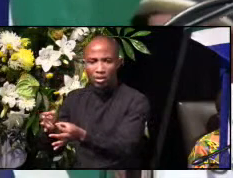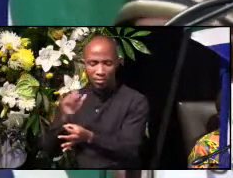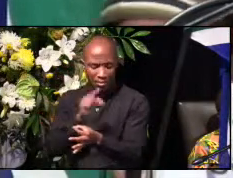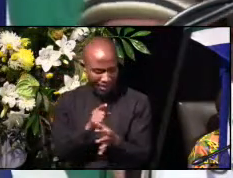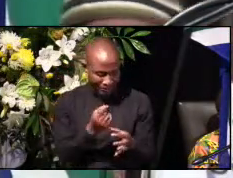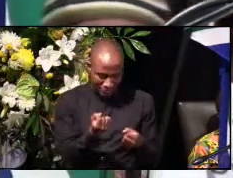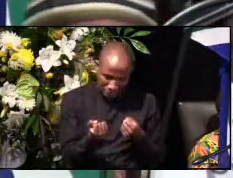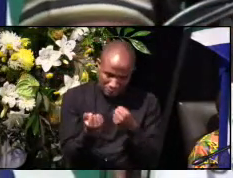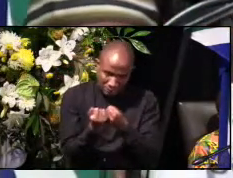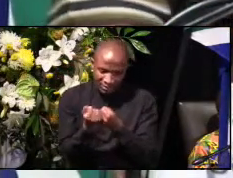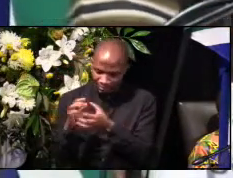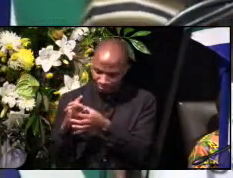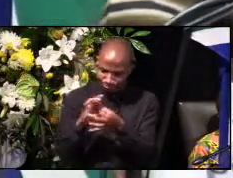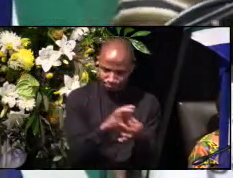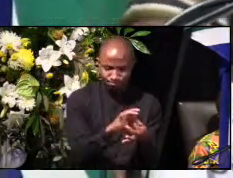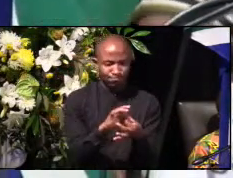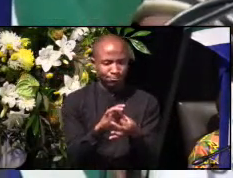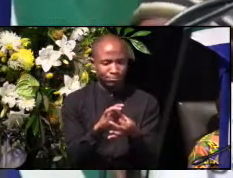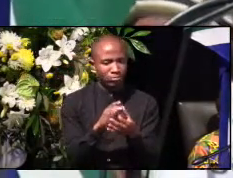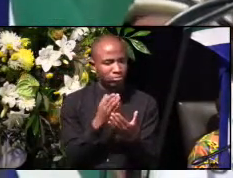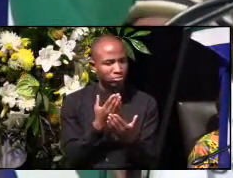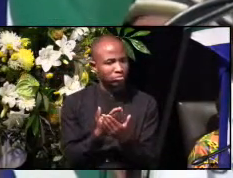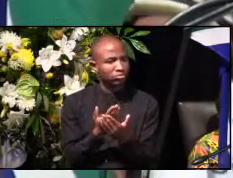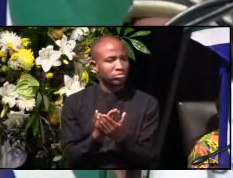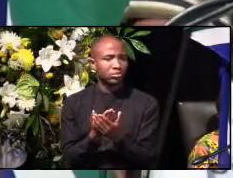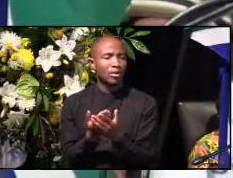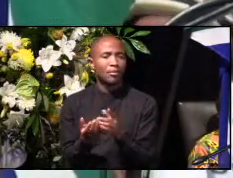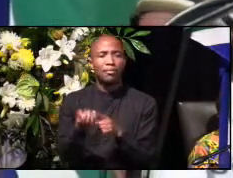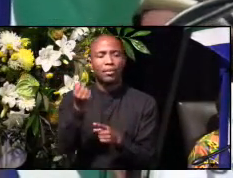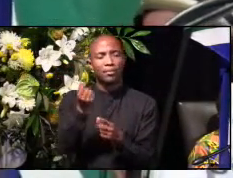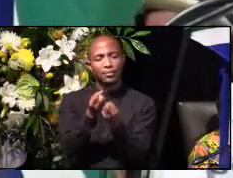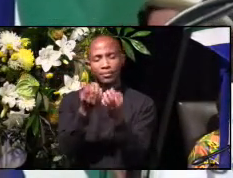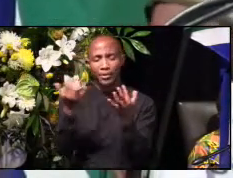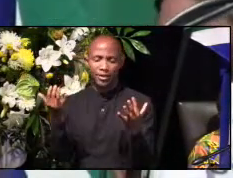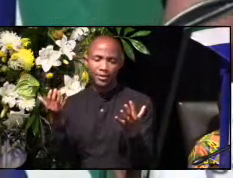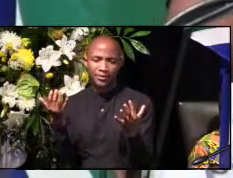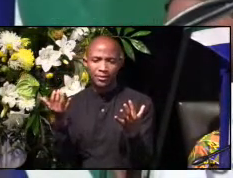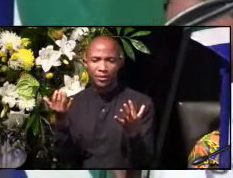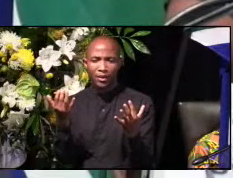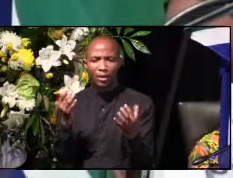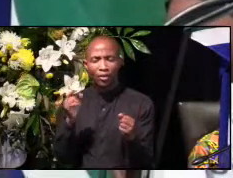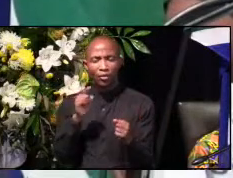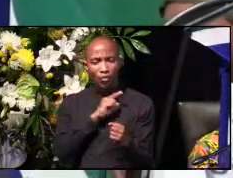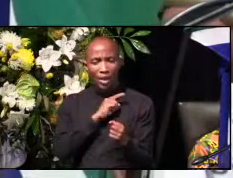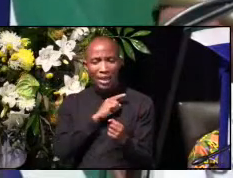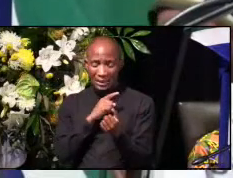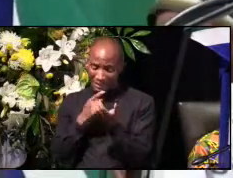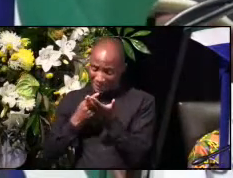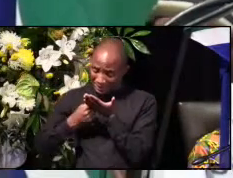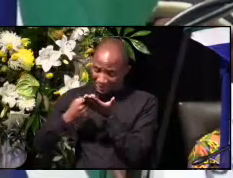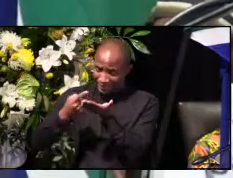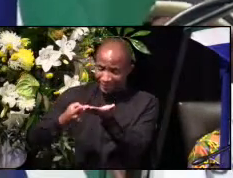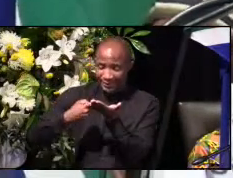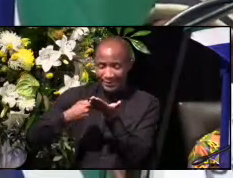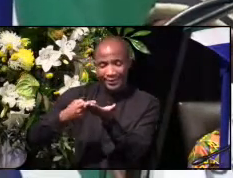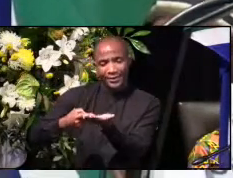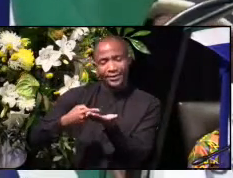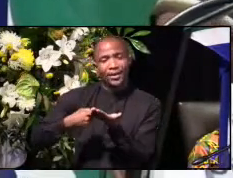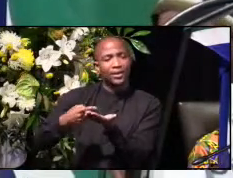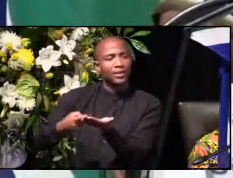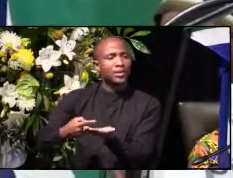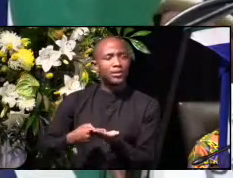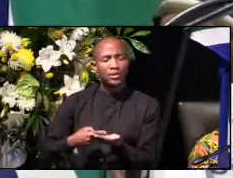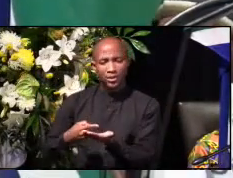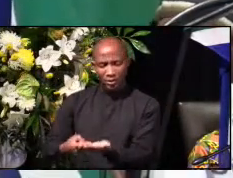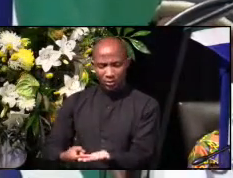because it's beyond just the discussion of the eye of the needle by those who are